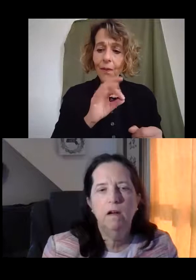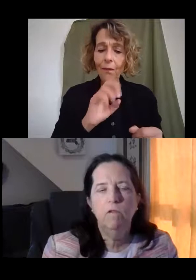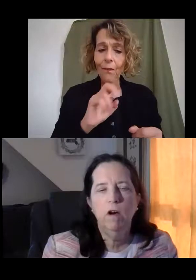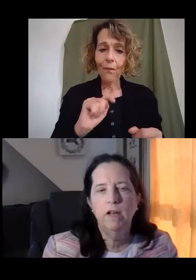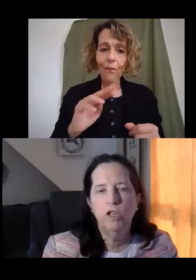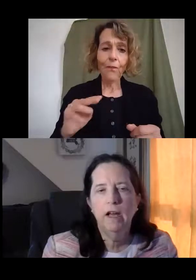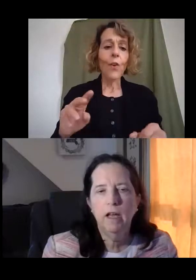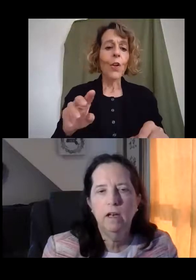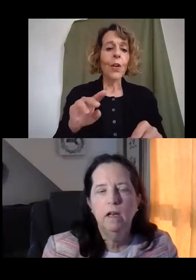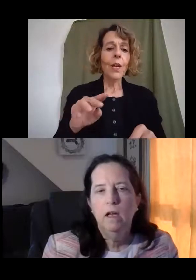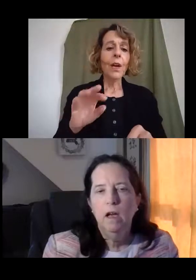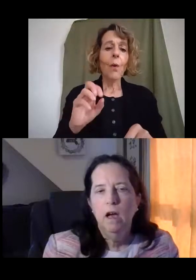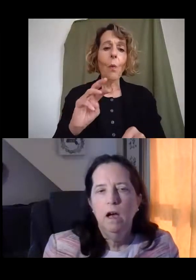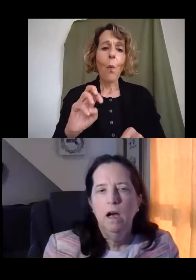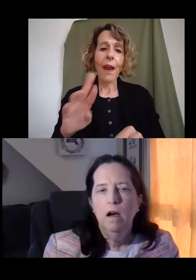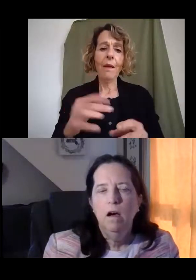and a red jacket